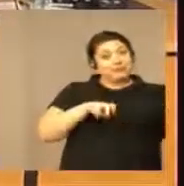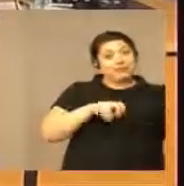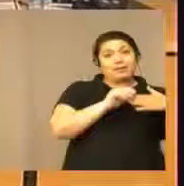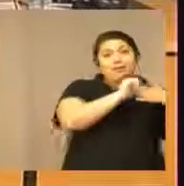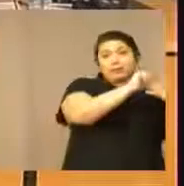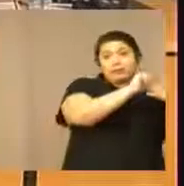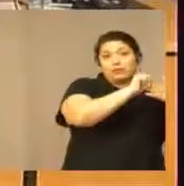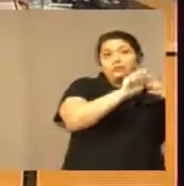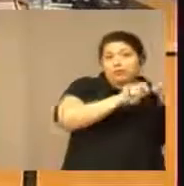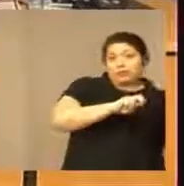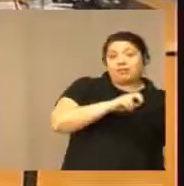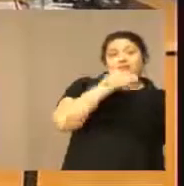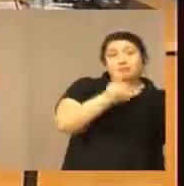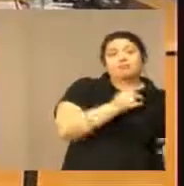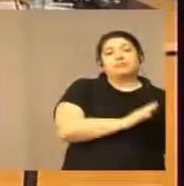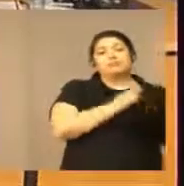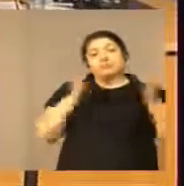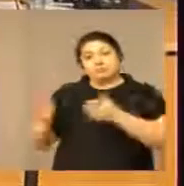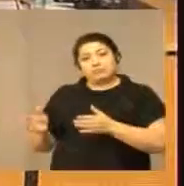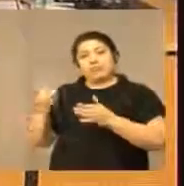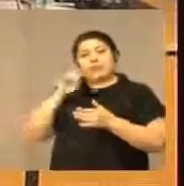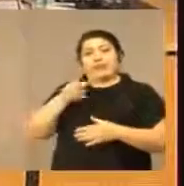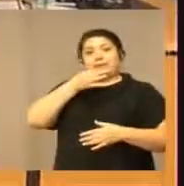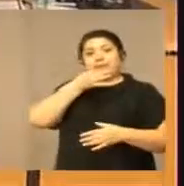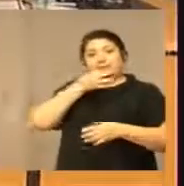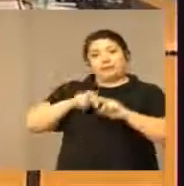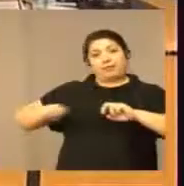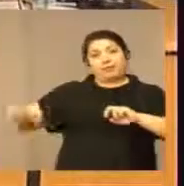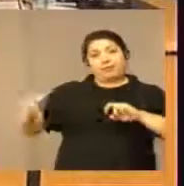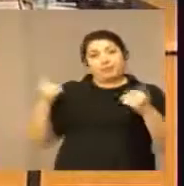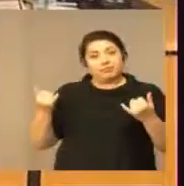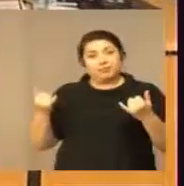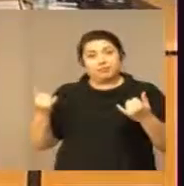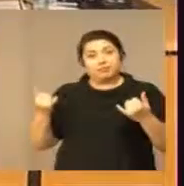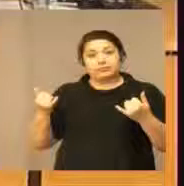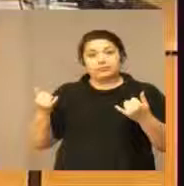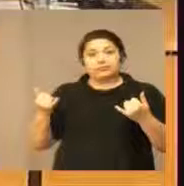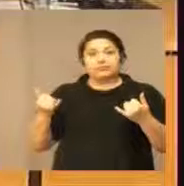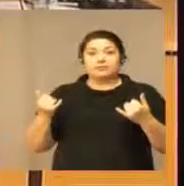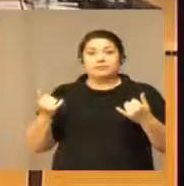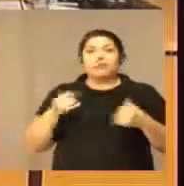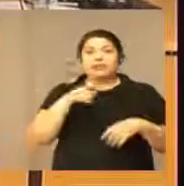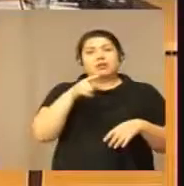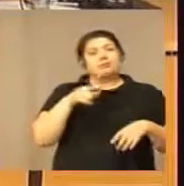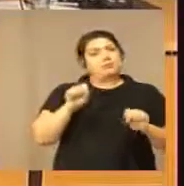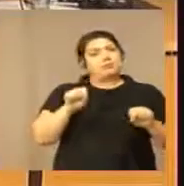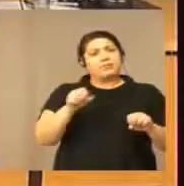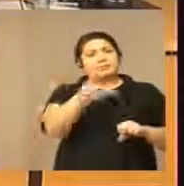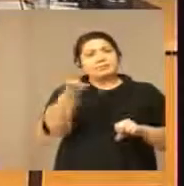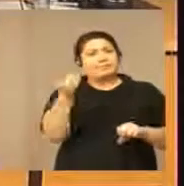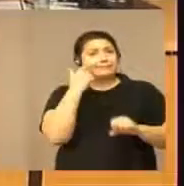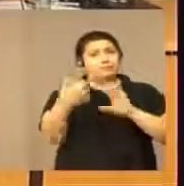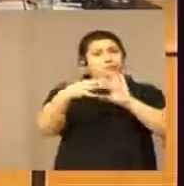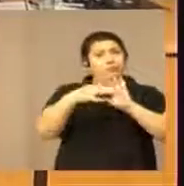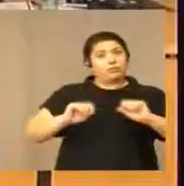we have transitioned to our expert panel. And so for those of you that are just tuning in,